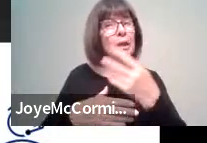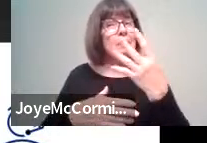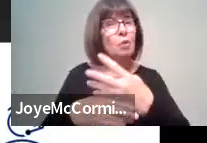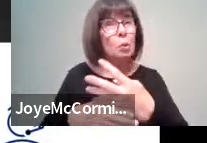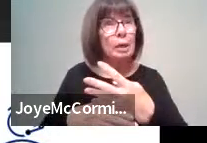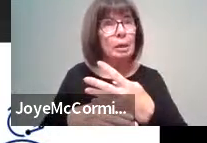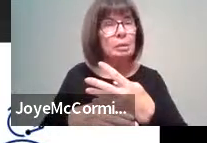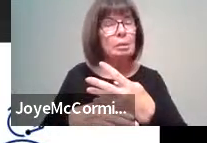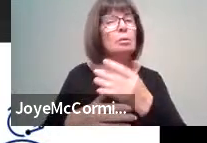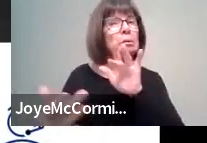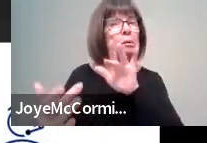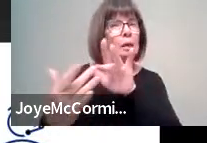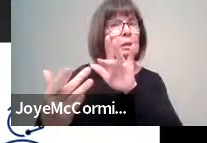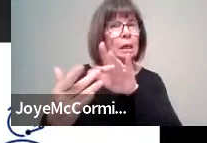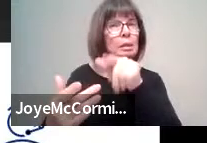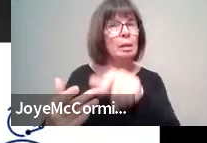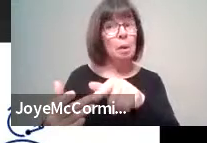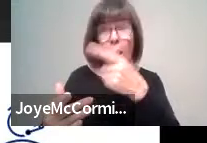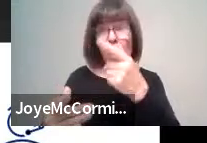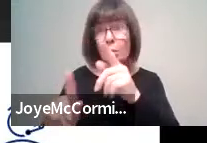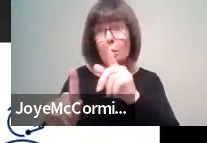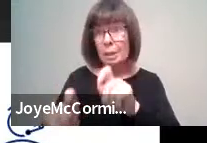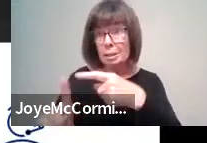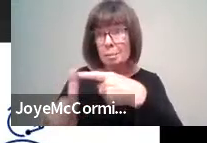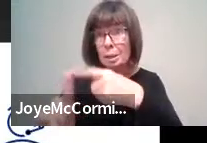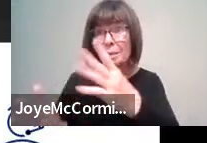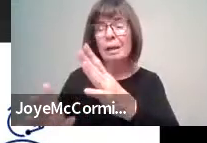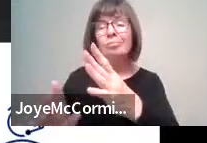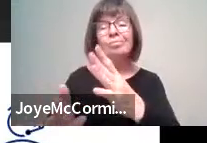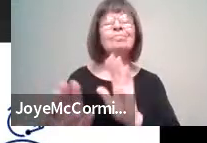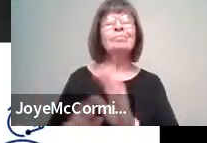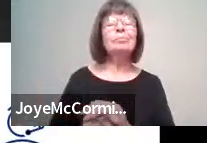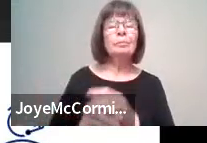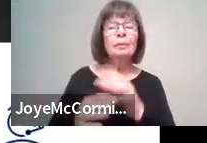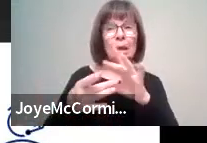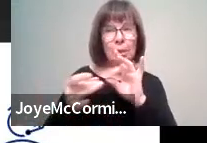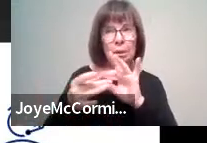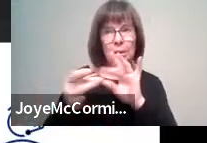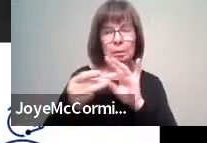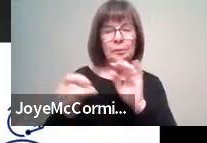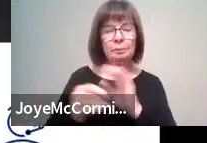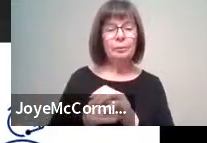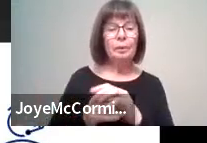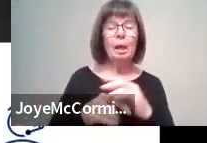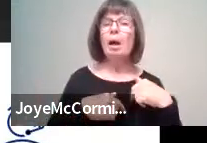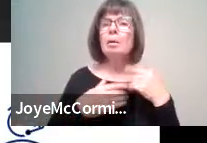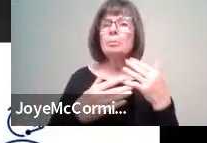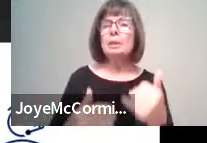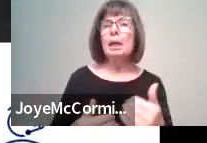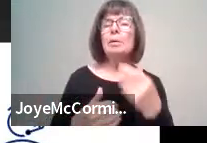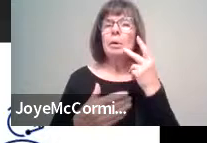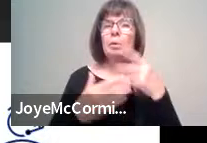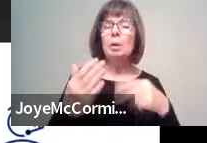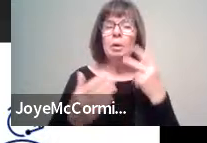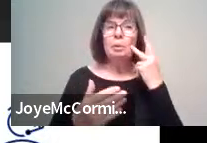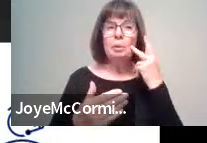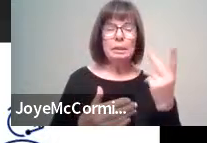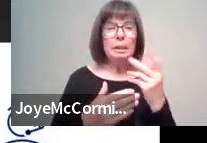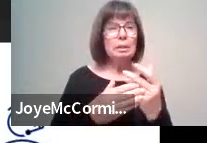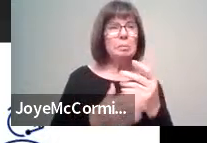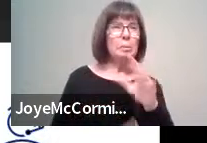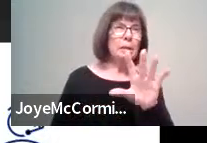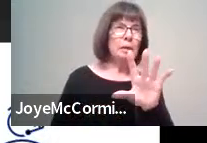days of having tested positive. And then so far what we've seen is that about 50% of